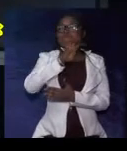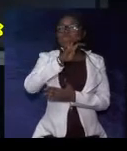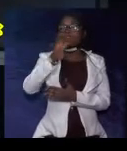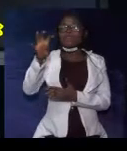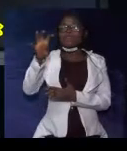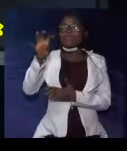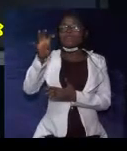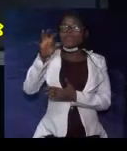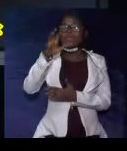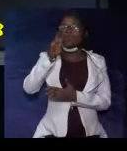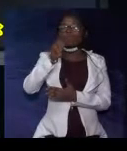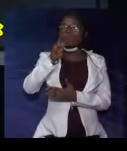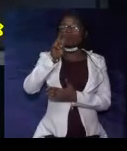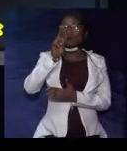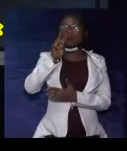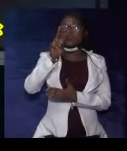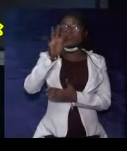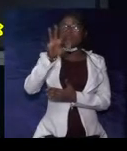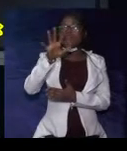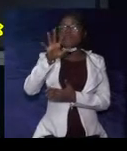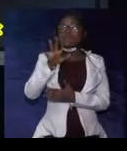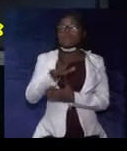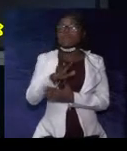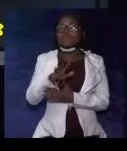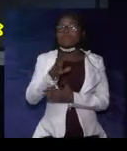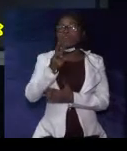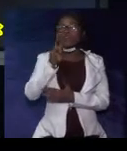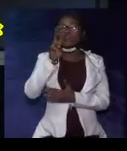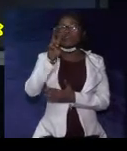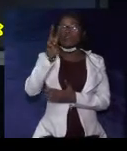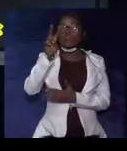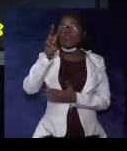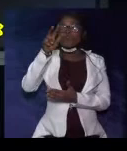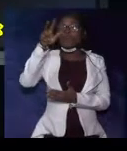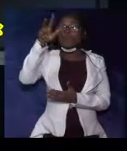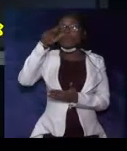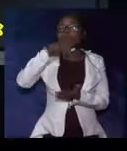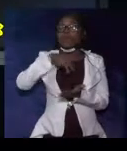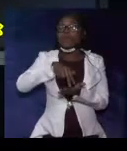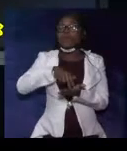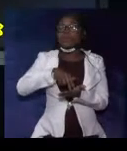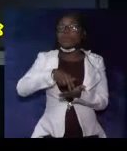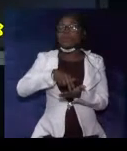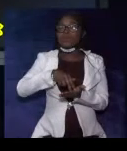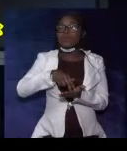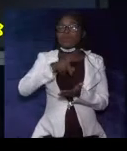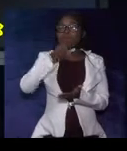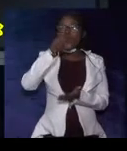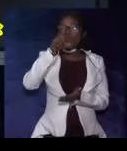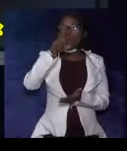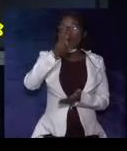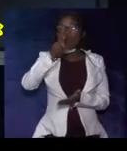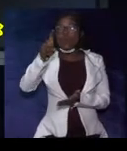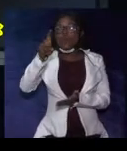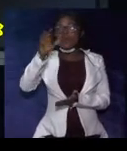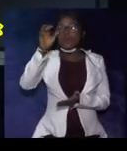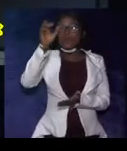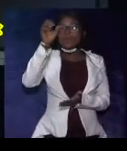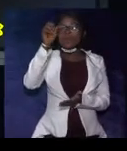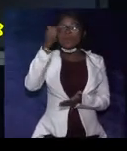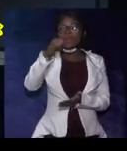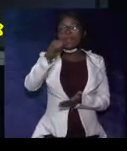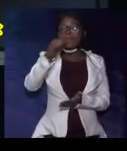got? Good job, you. Now, you have this one. This is 2 trillion,